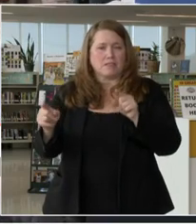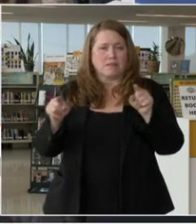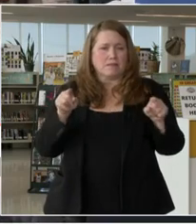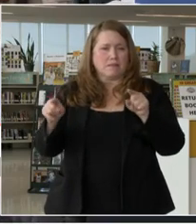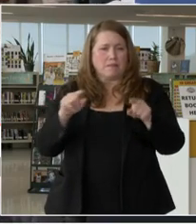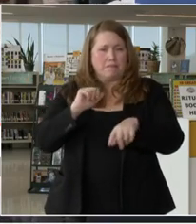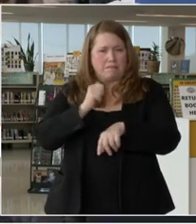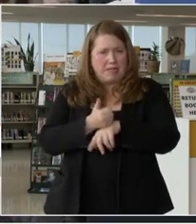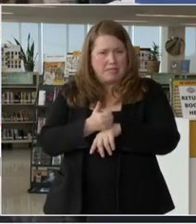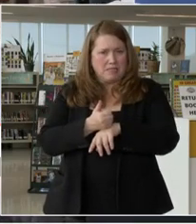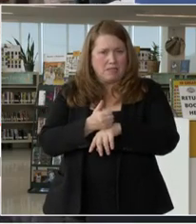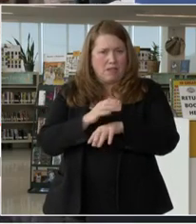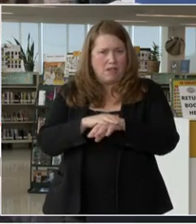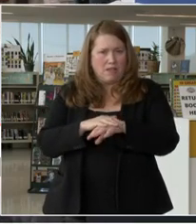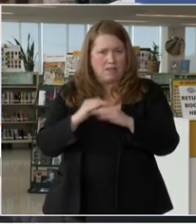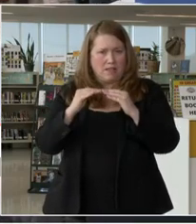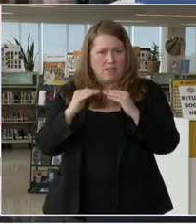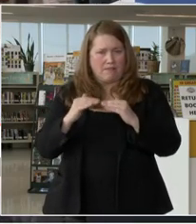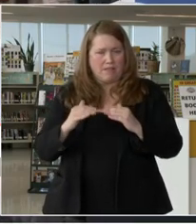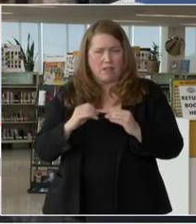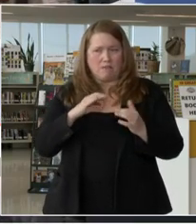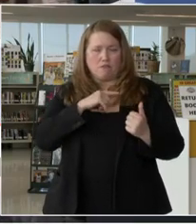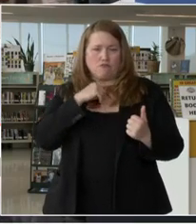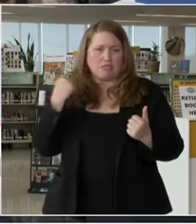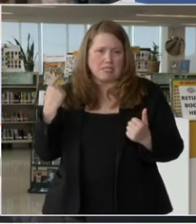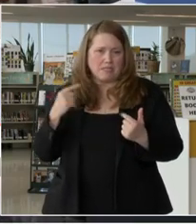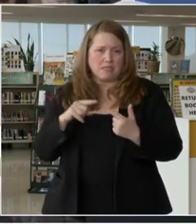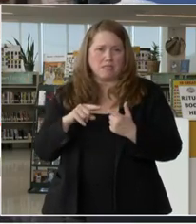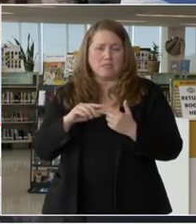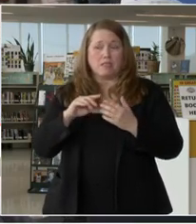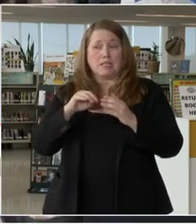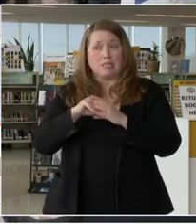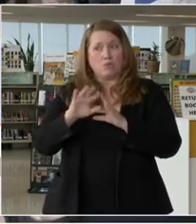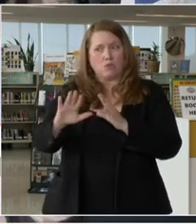on levels of risk and what's happening in the community.